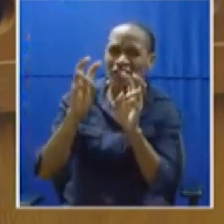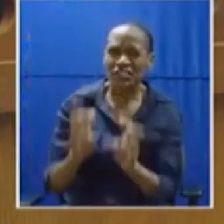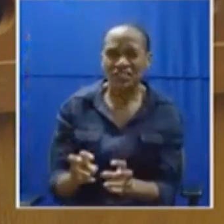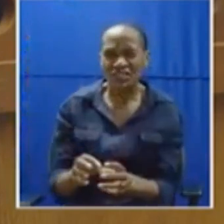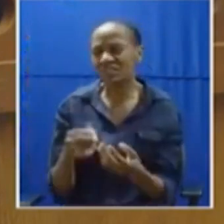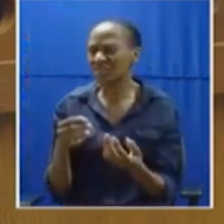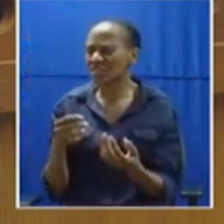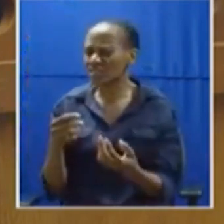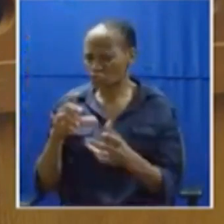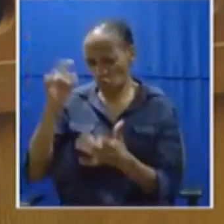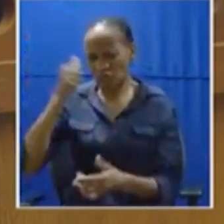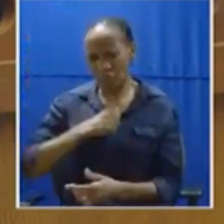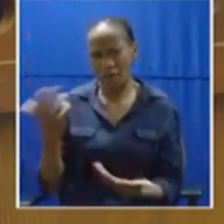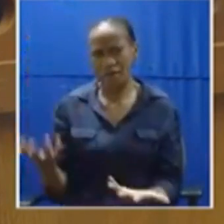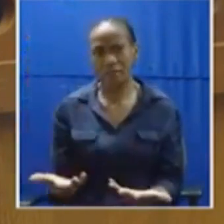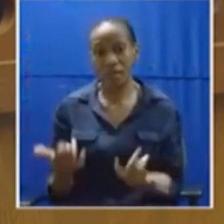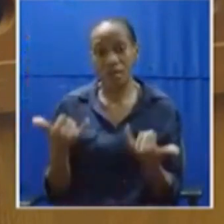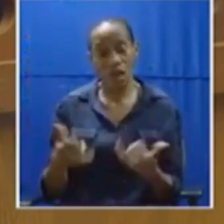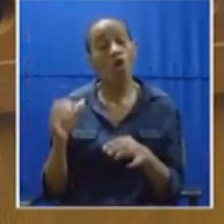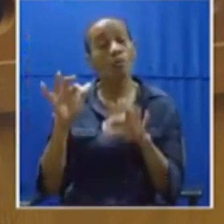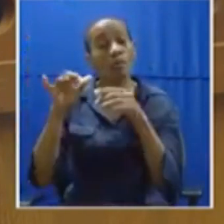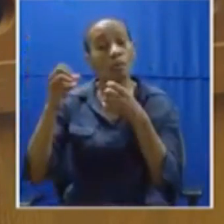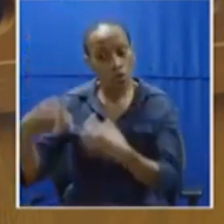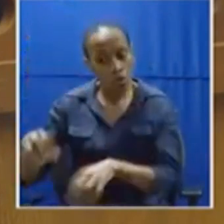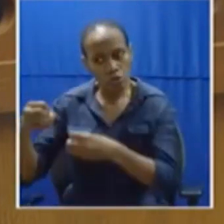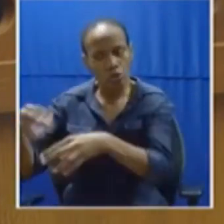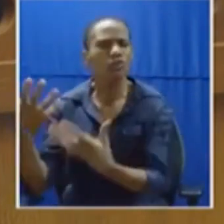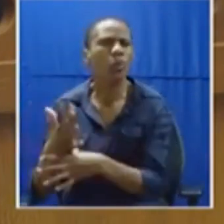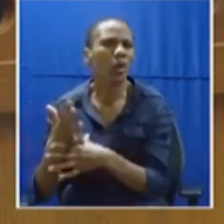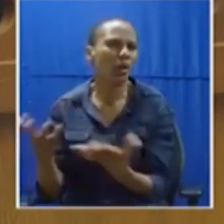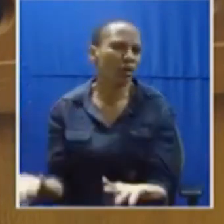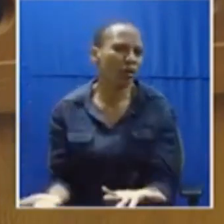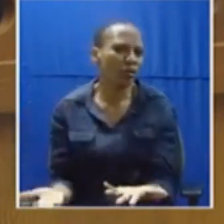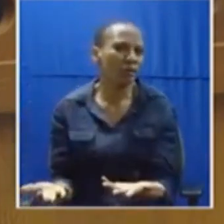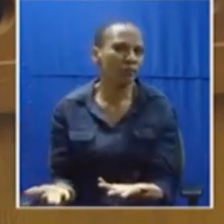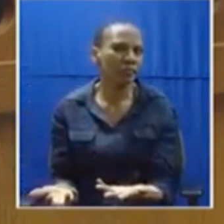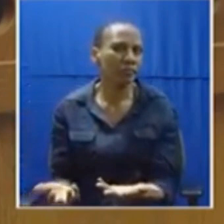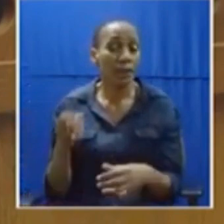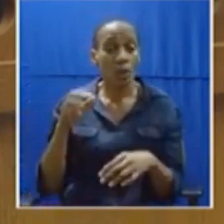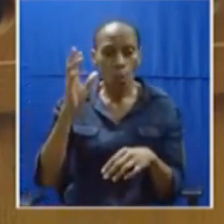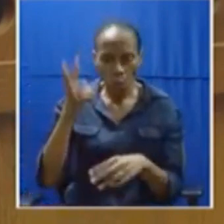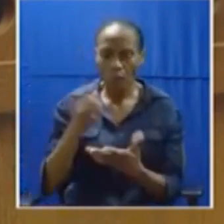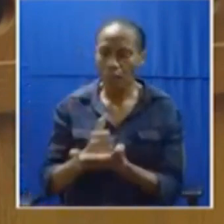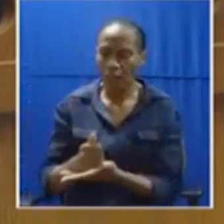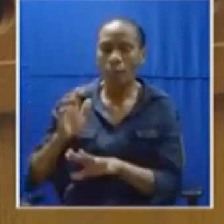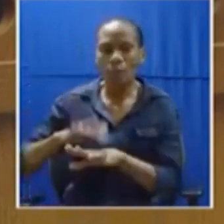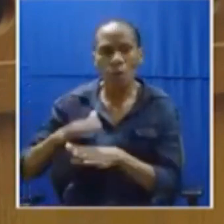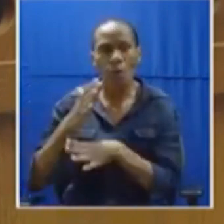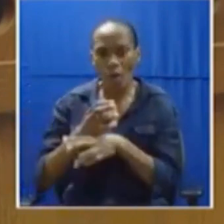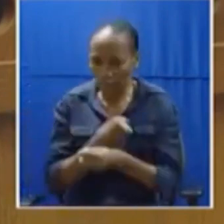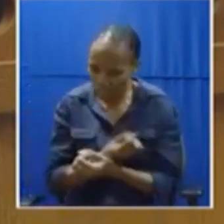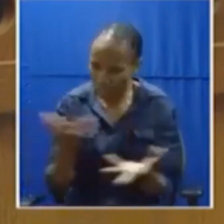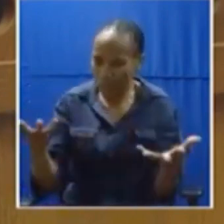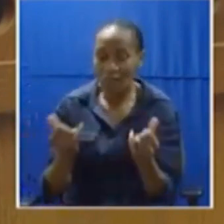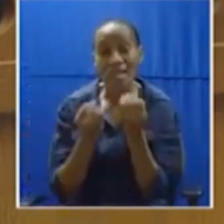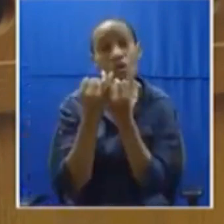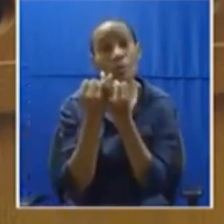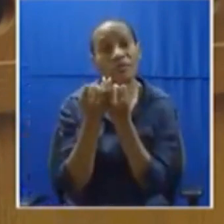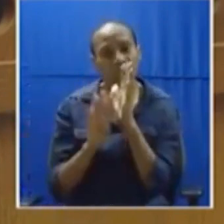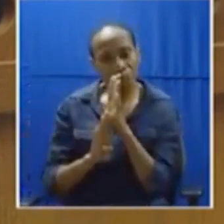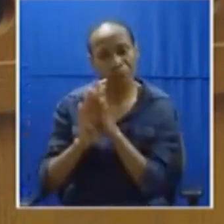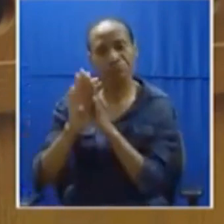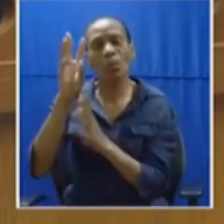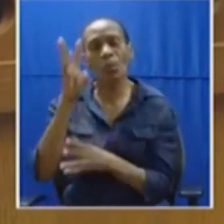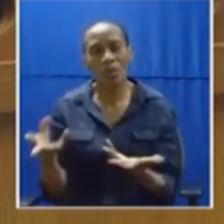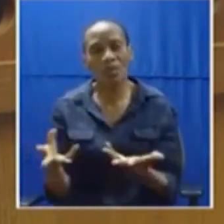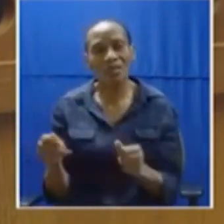simple lie. By diversifying our energy market, we will create jobs, we will increase competition, and significantly drive down